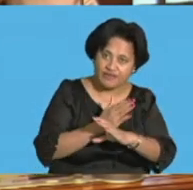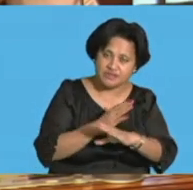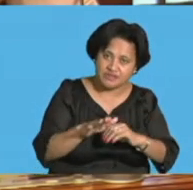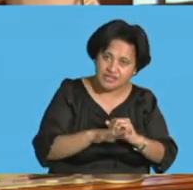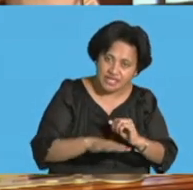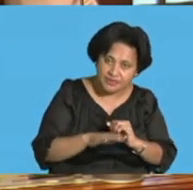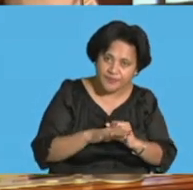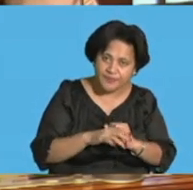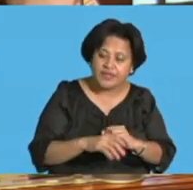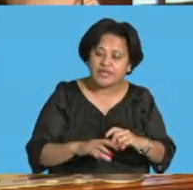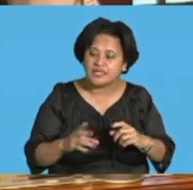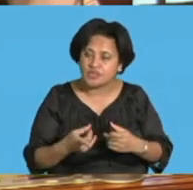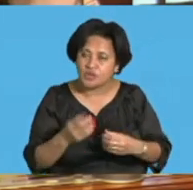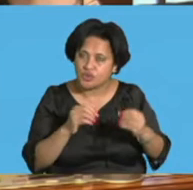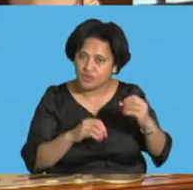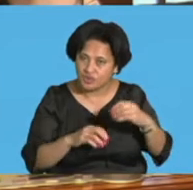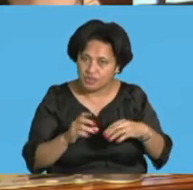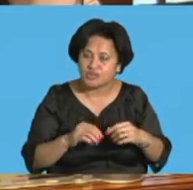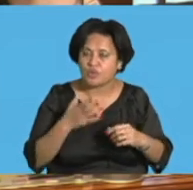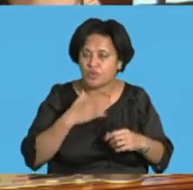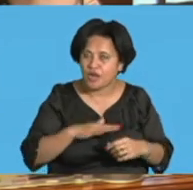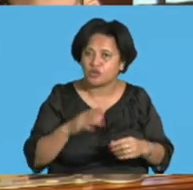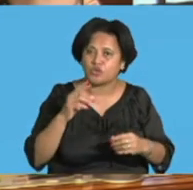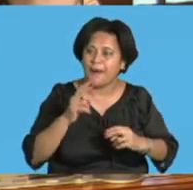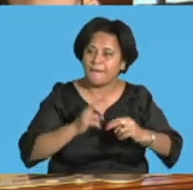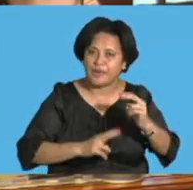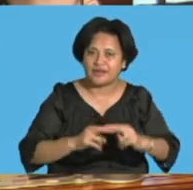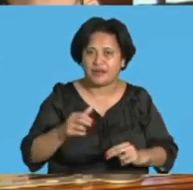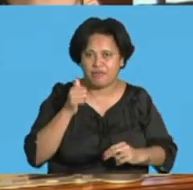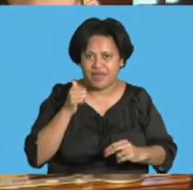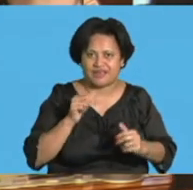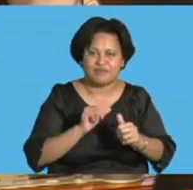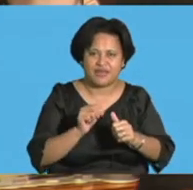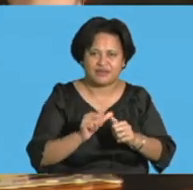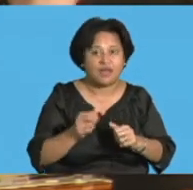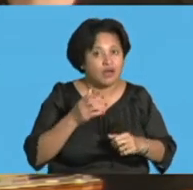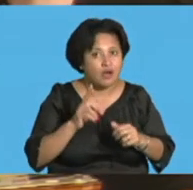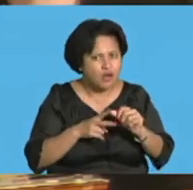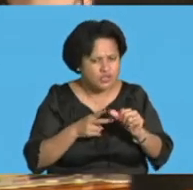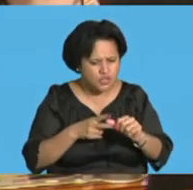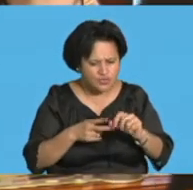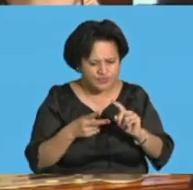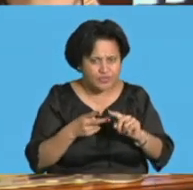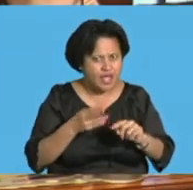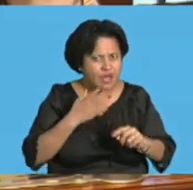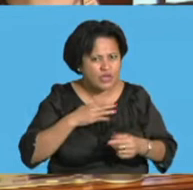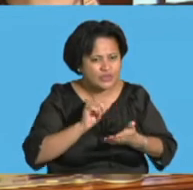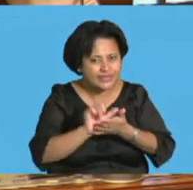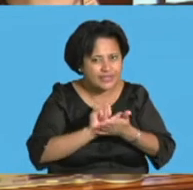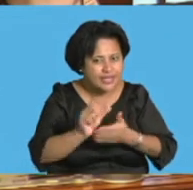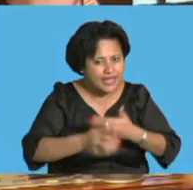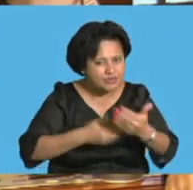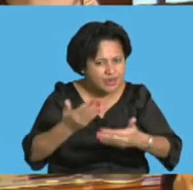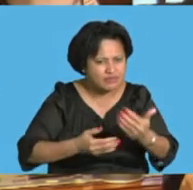and Mr. Speaker, we will have to build back better. Mr. Speaker, please allow me to clarify on a statement made by